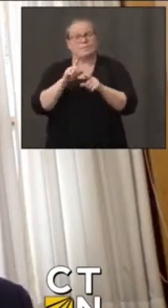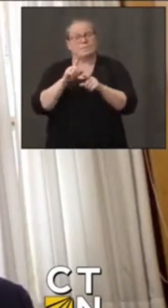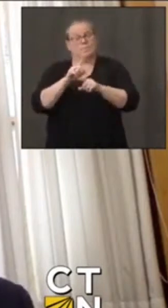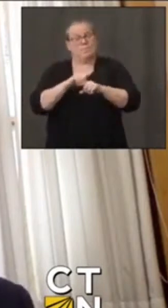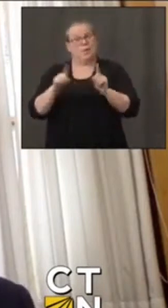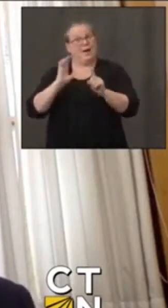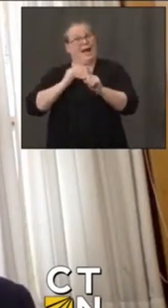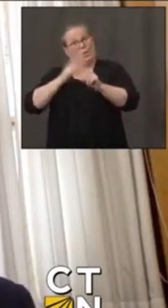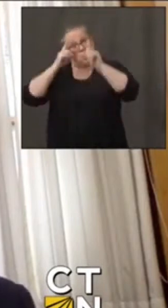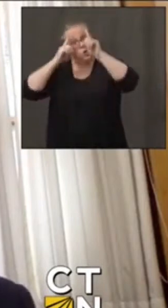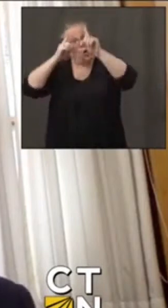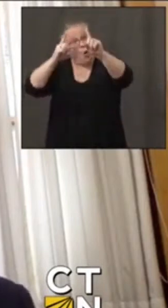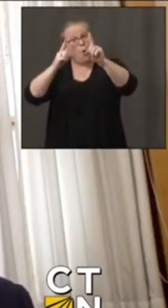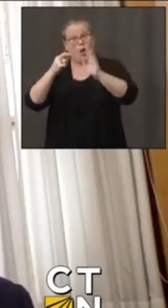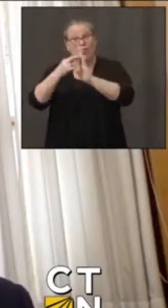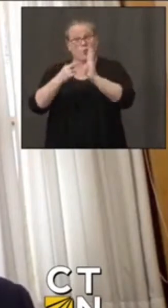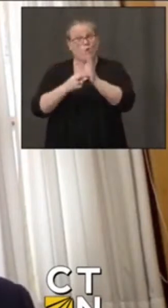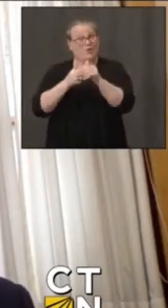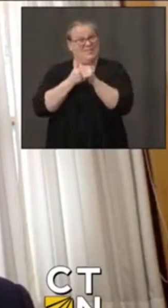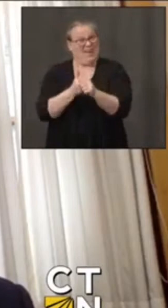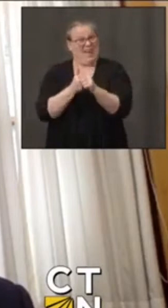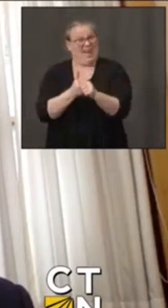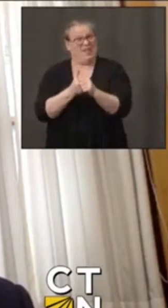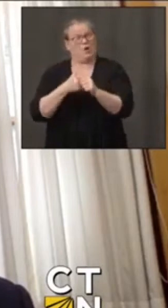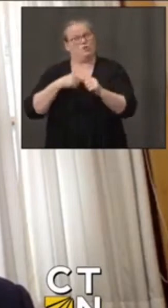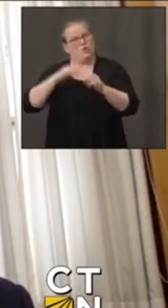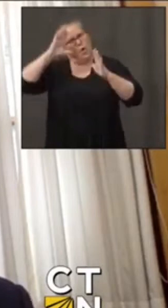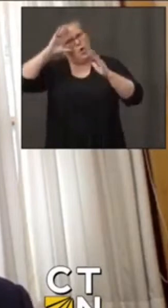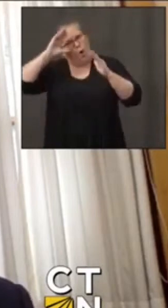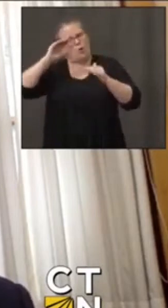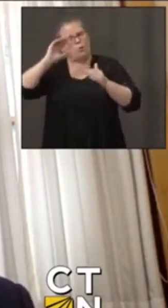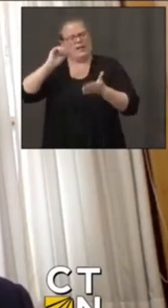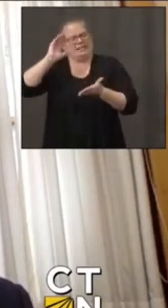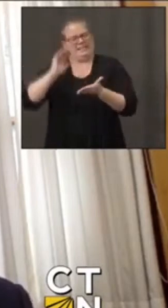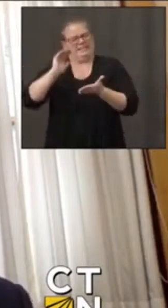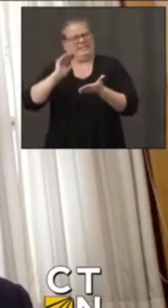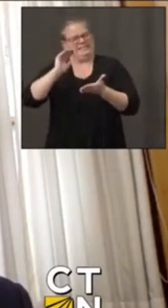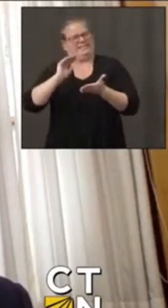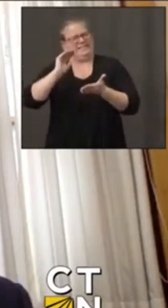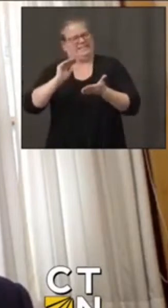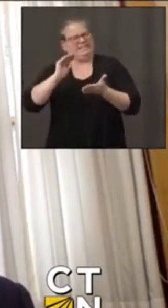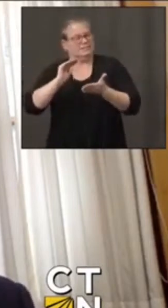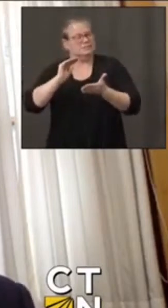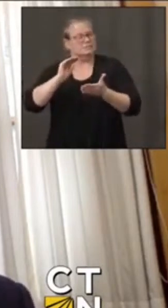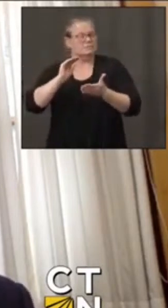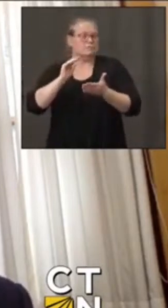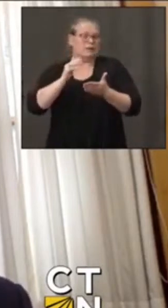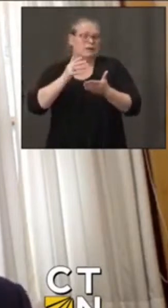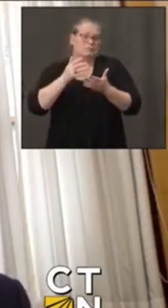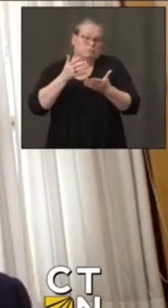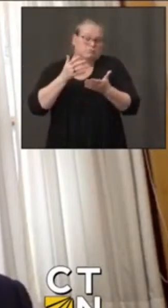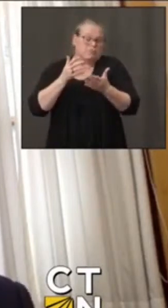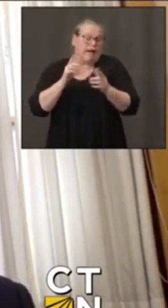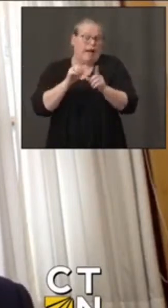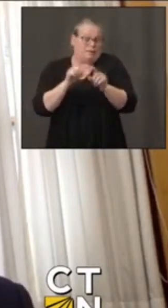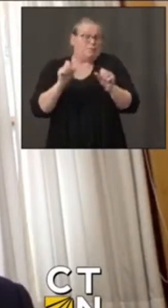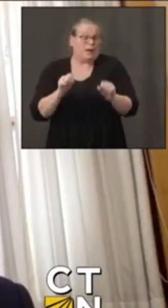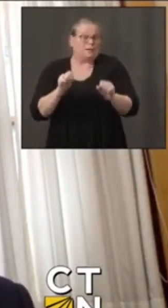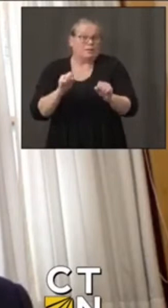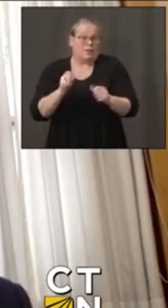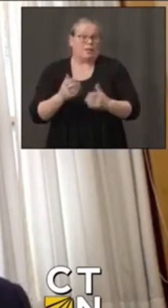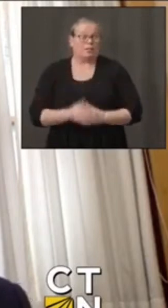and therefore we can get through this with as few infections and hospitalizations and deaths as possible. Just